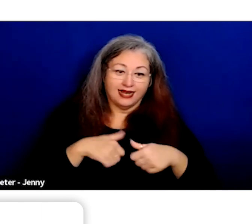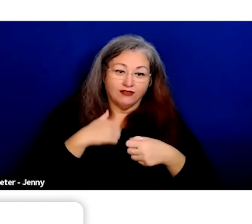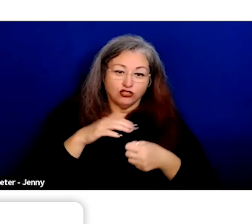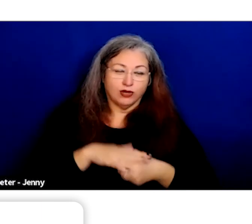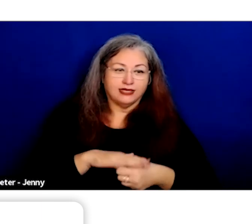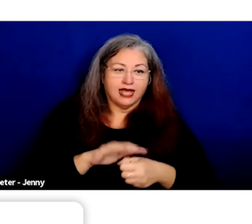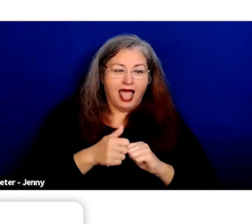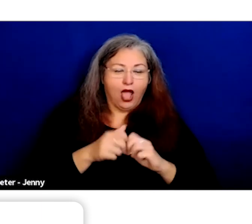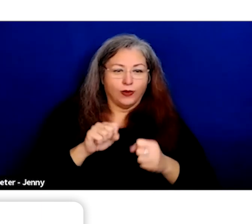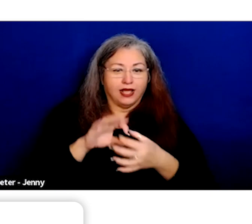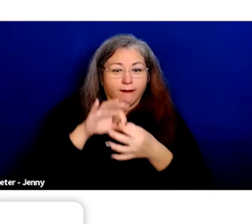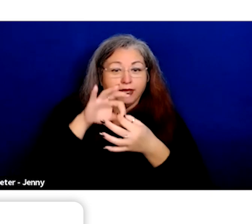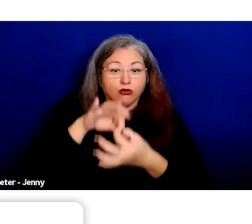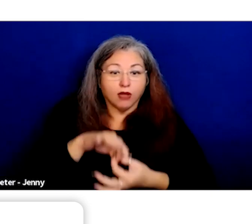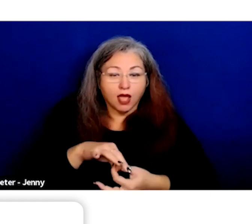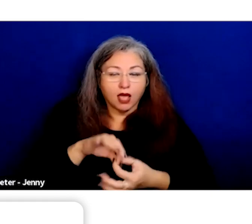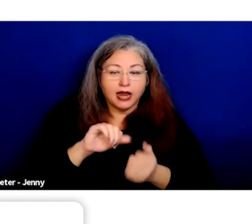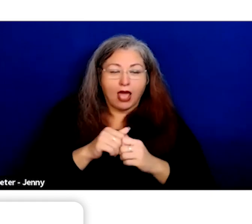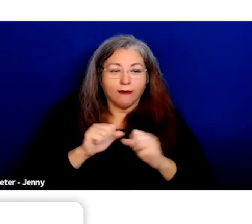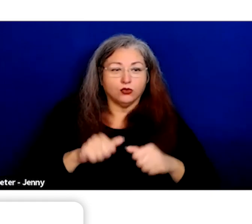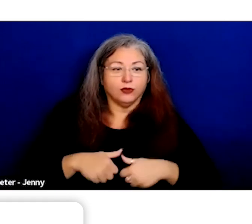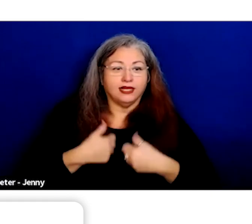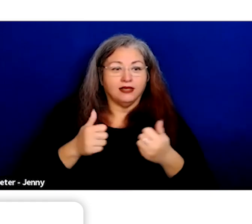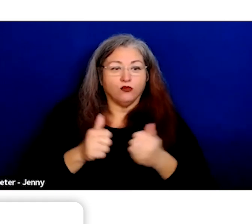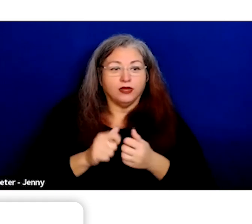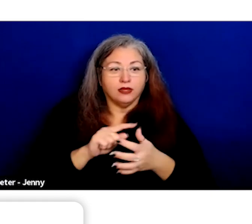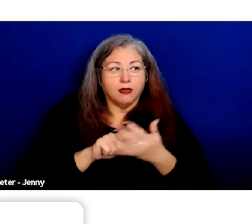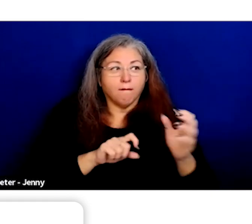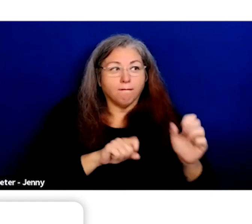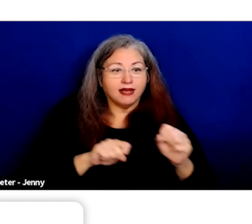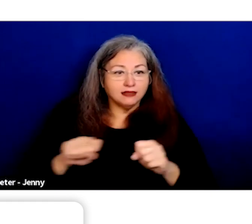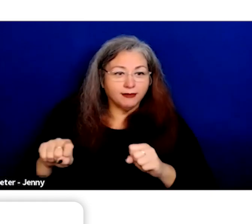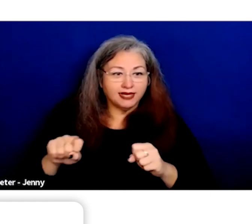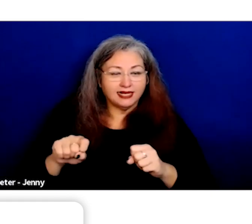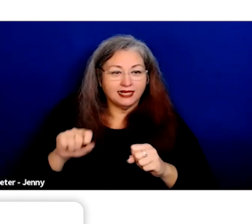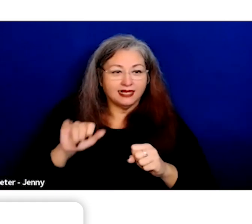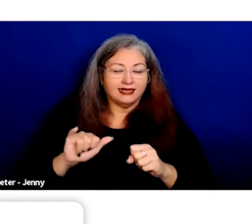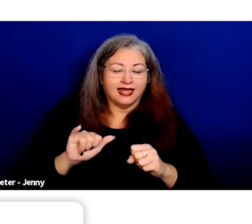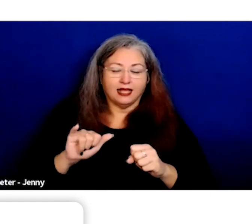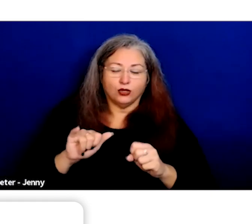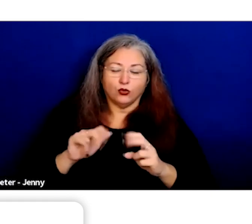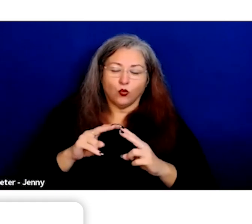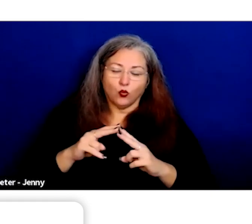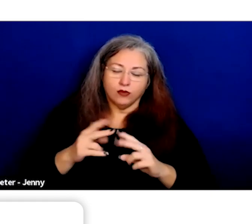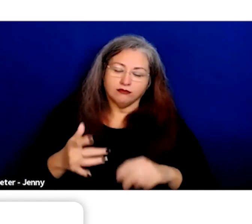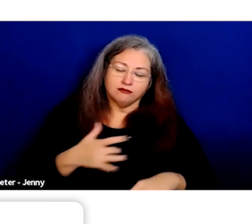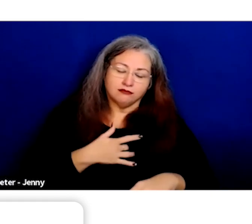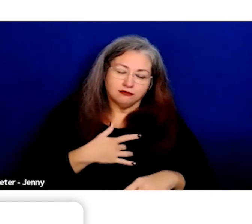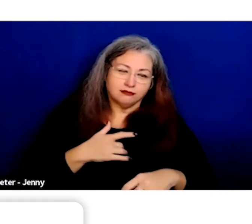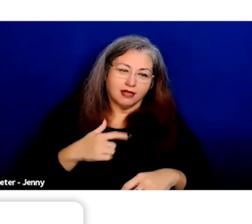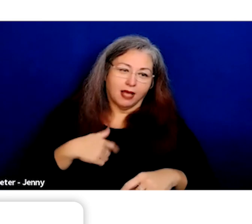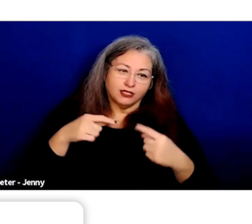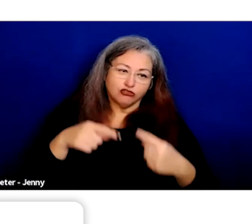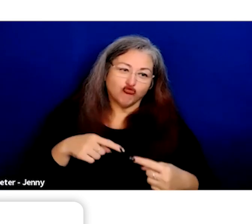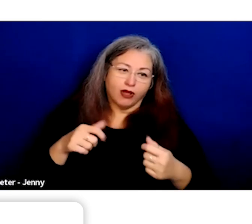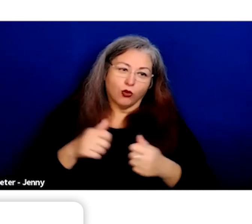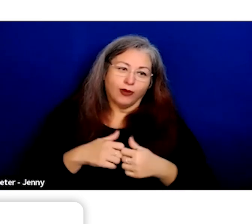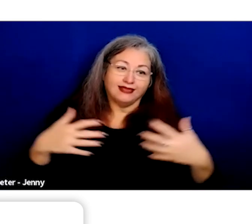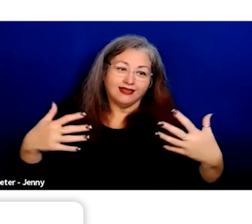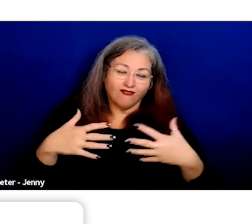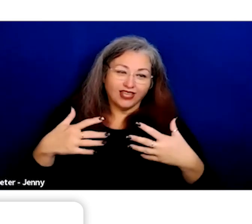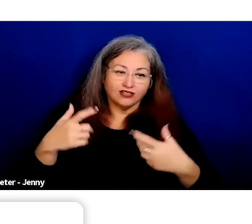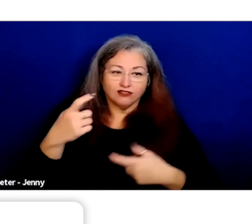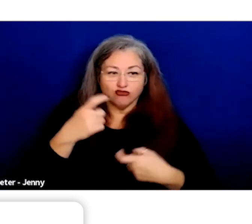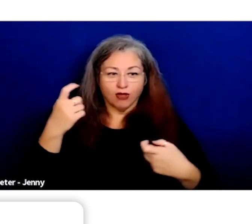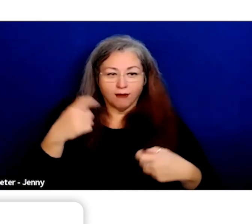can we ground? How can we live in the possibility of possibility? That resonated so deeply. I struggle immensely with the fears of trauma, and